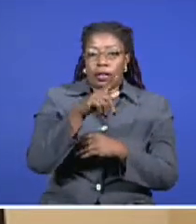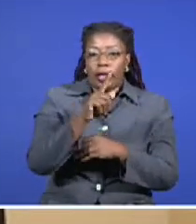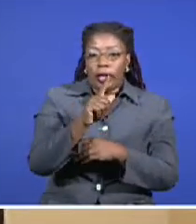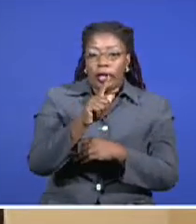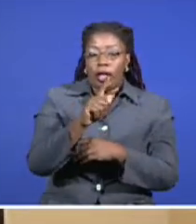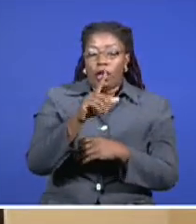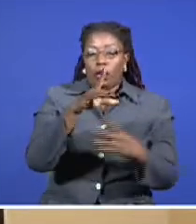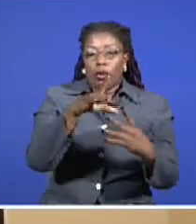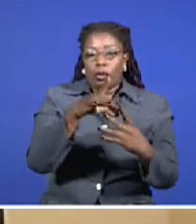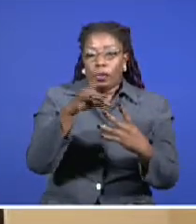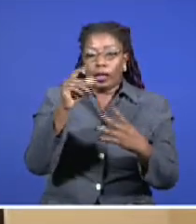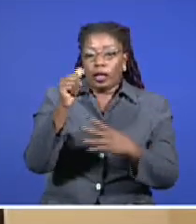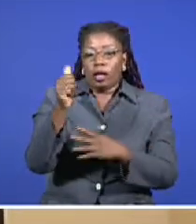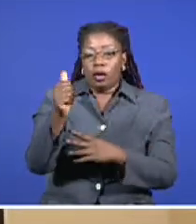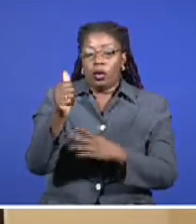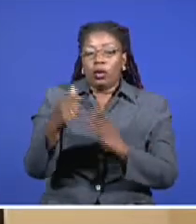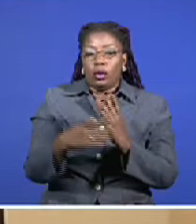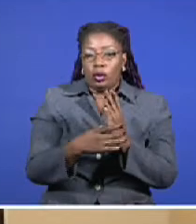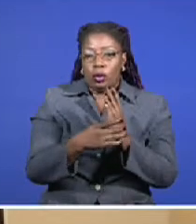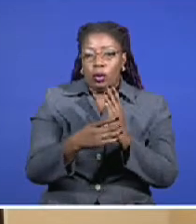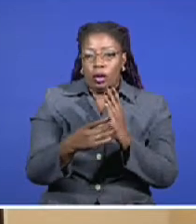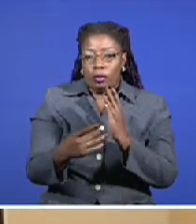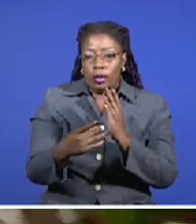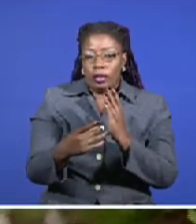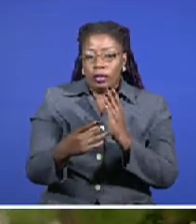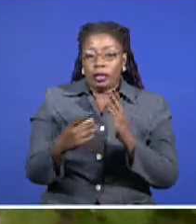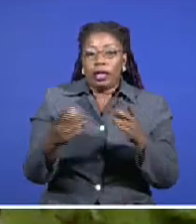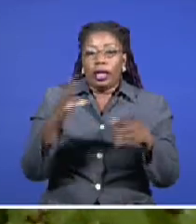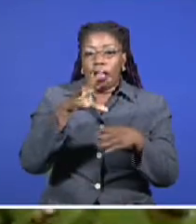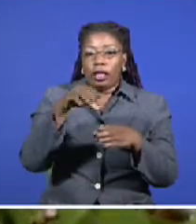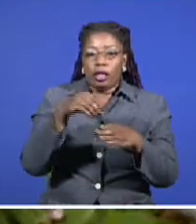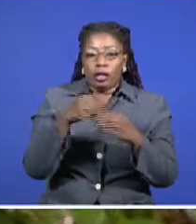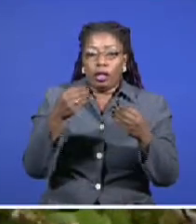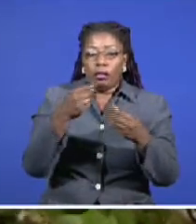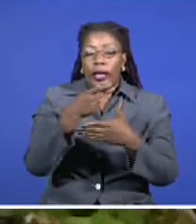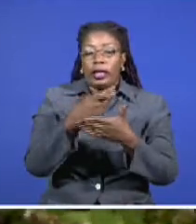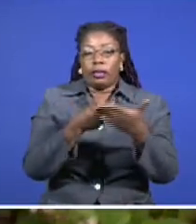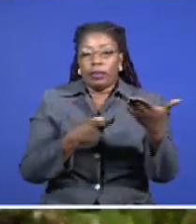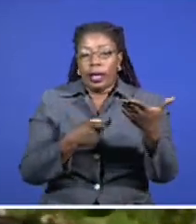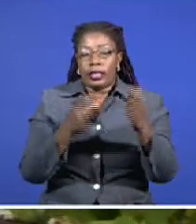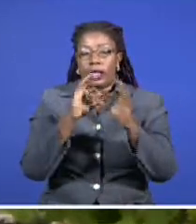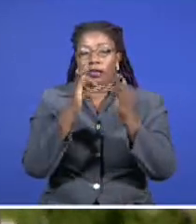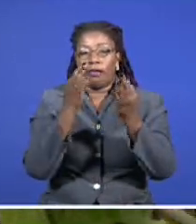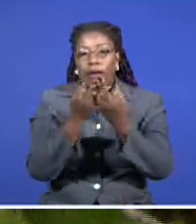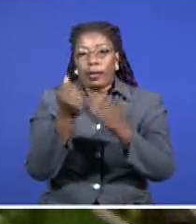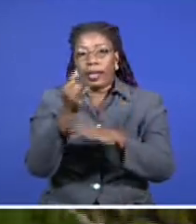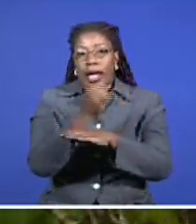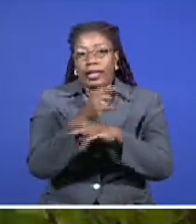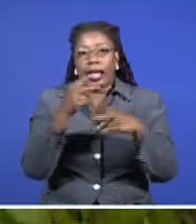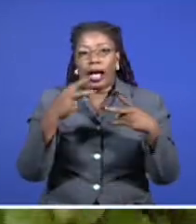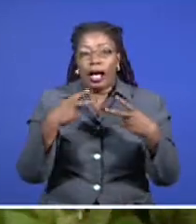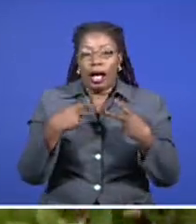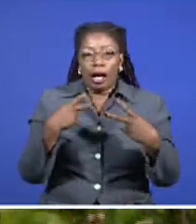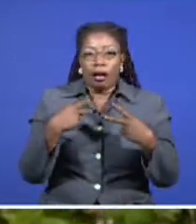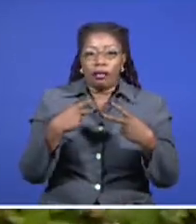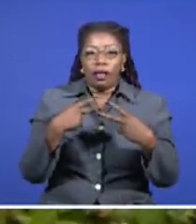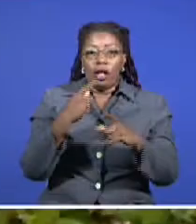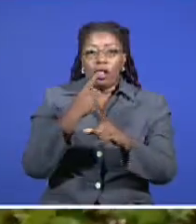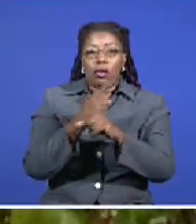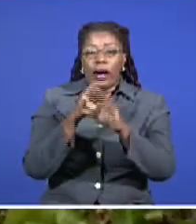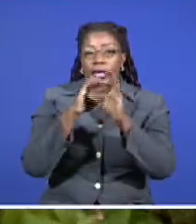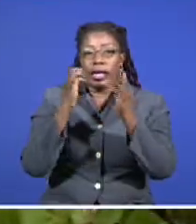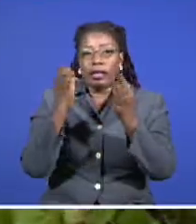based on any number of reasons, including market price. As for the Family Islands, Bannister says they have the ideal environment to